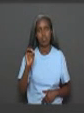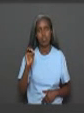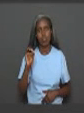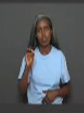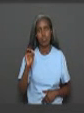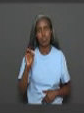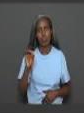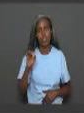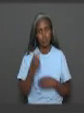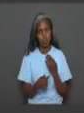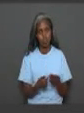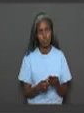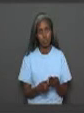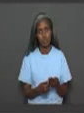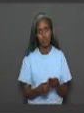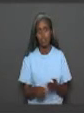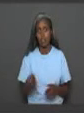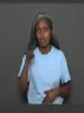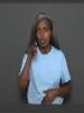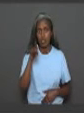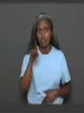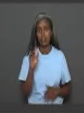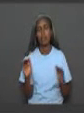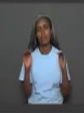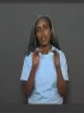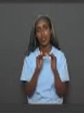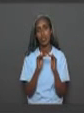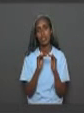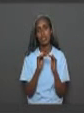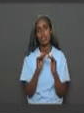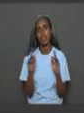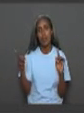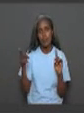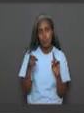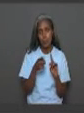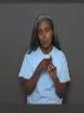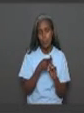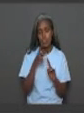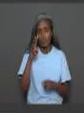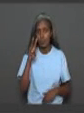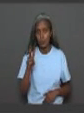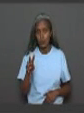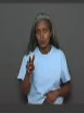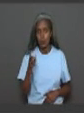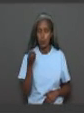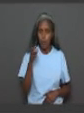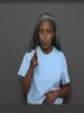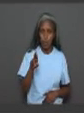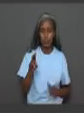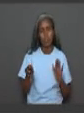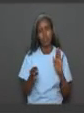0. So, x equals positive 2